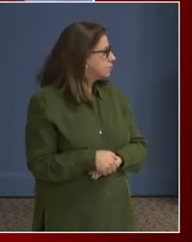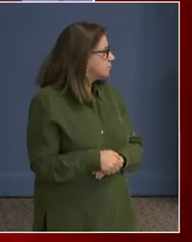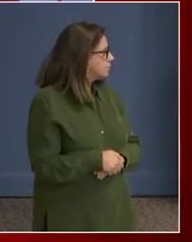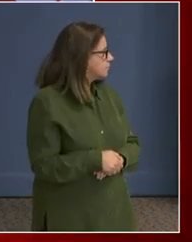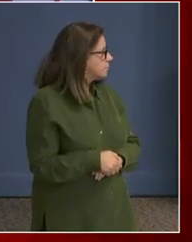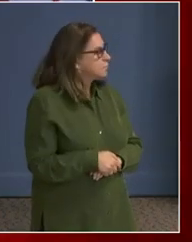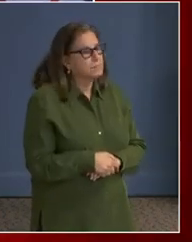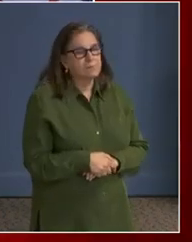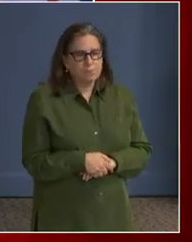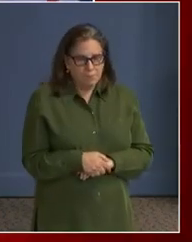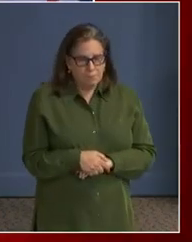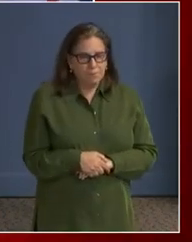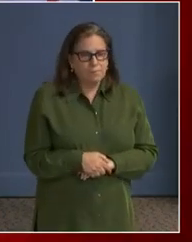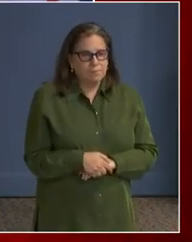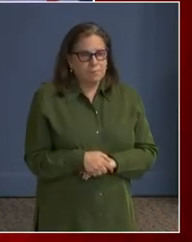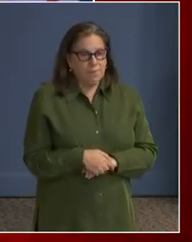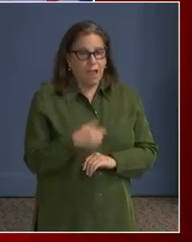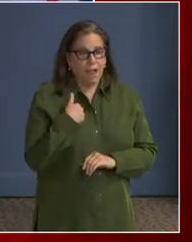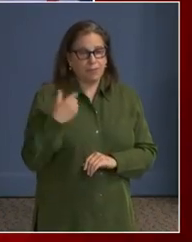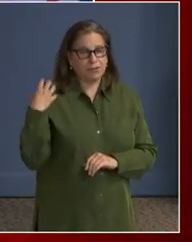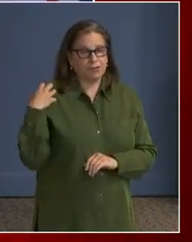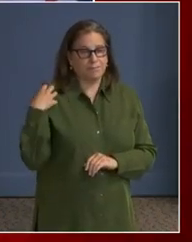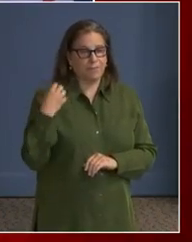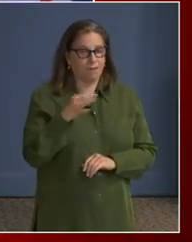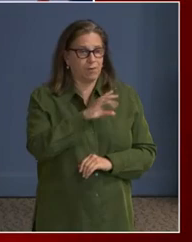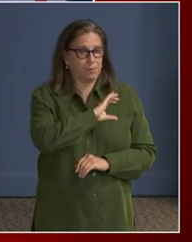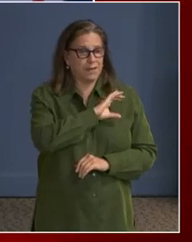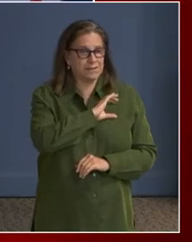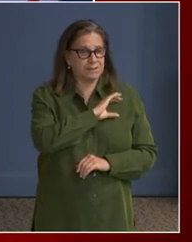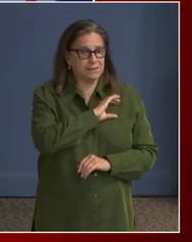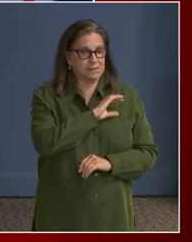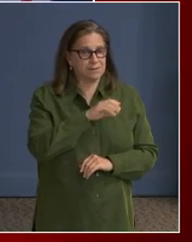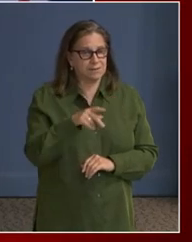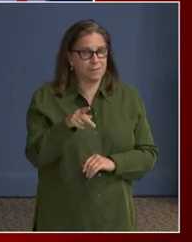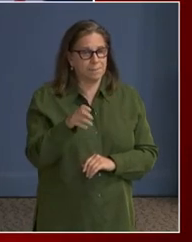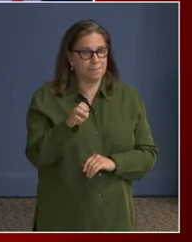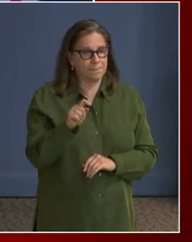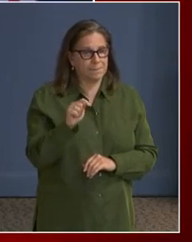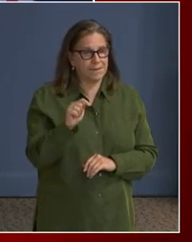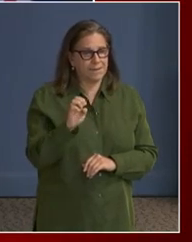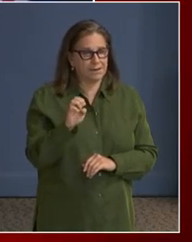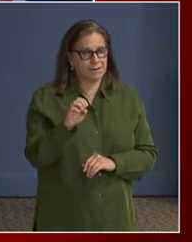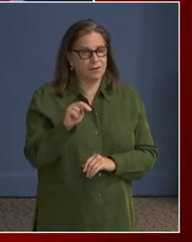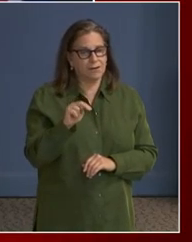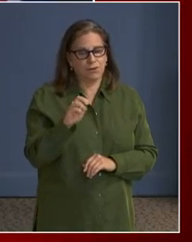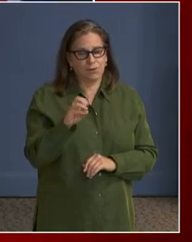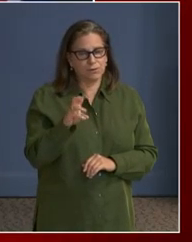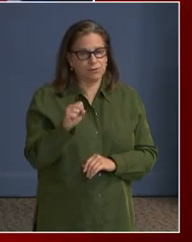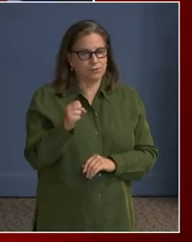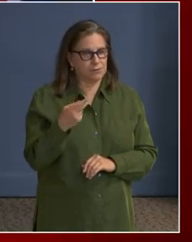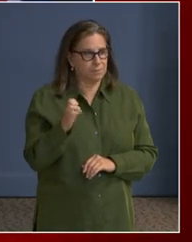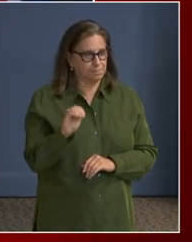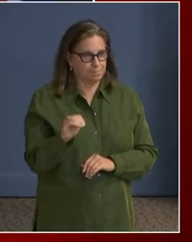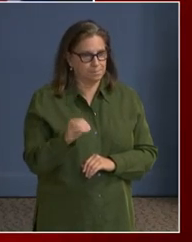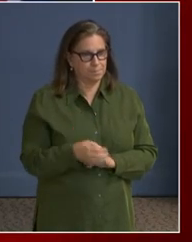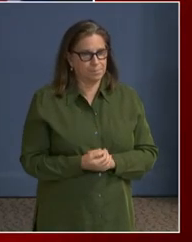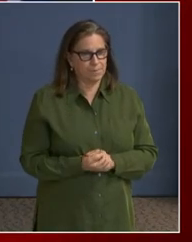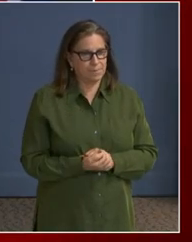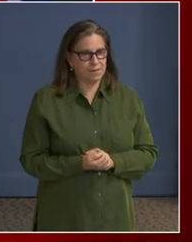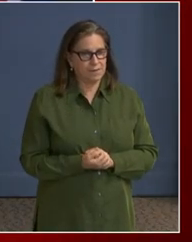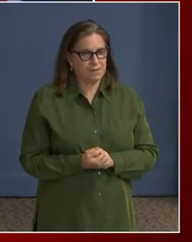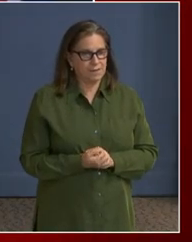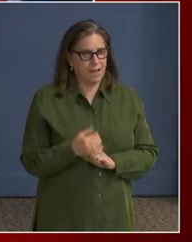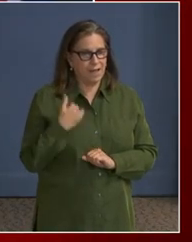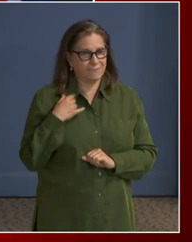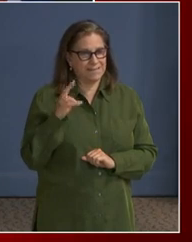I'm Pete Newsom. I'm the Chief of Police for the Metropolitan Police Department. Thank you, Mayor Bowser. We had 7 homicides over the weekend. As you